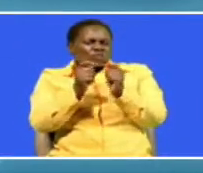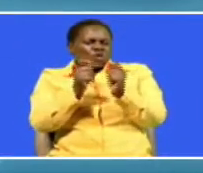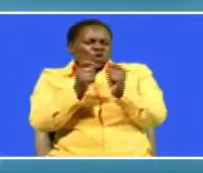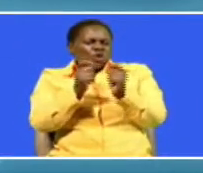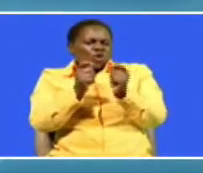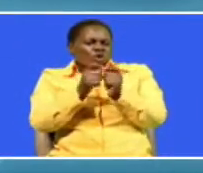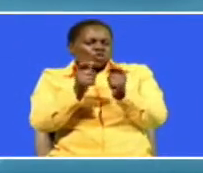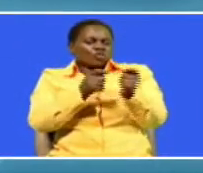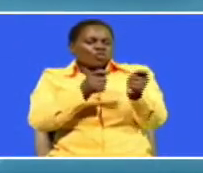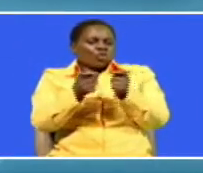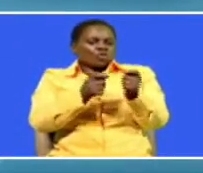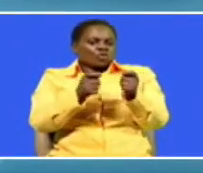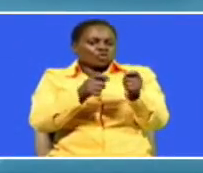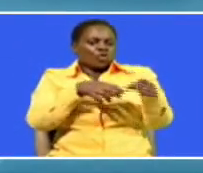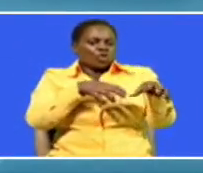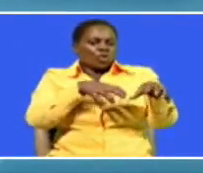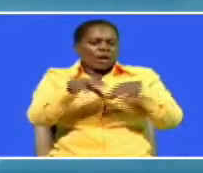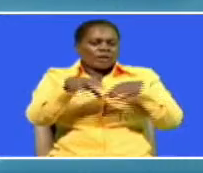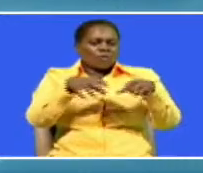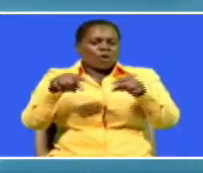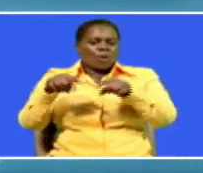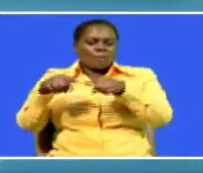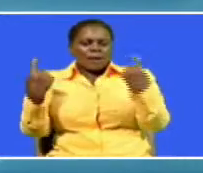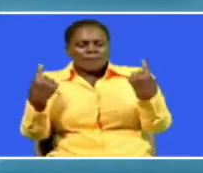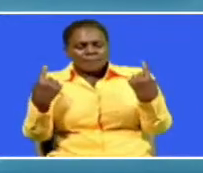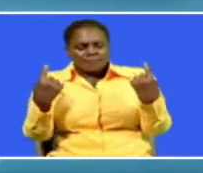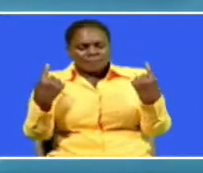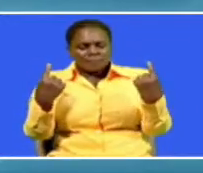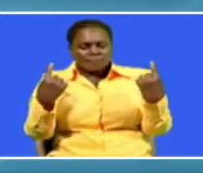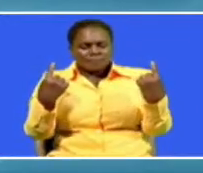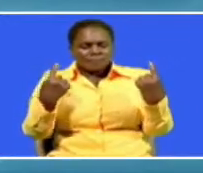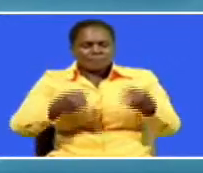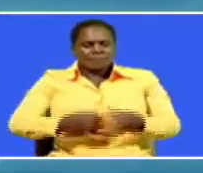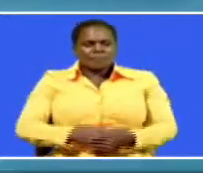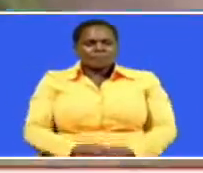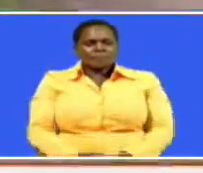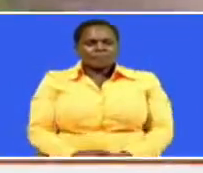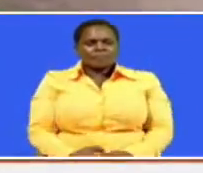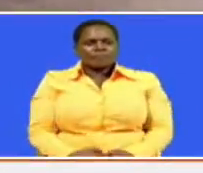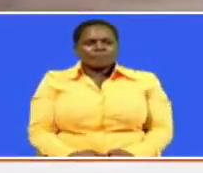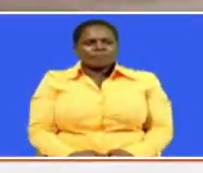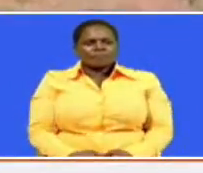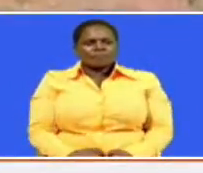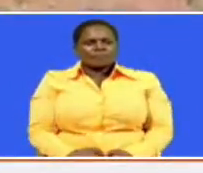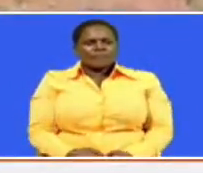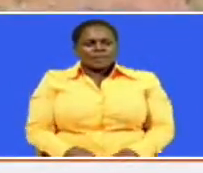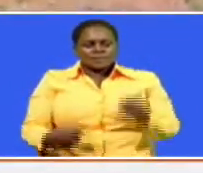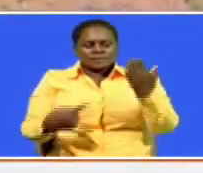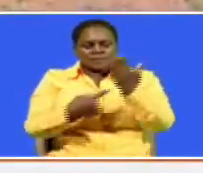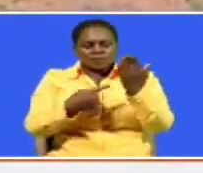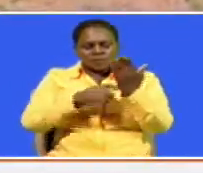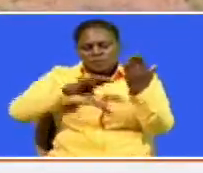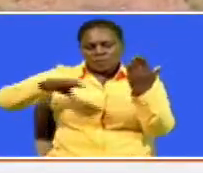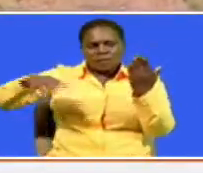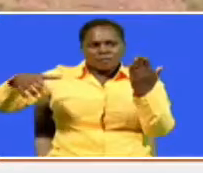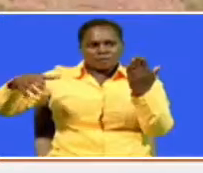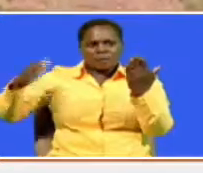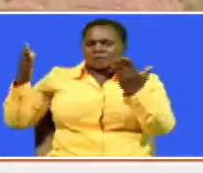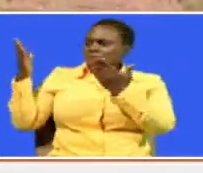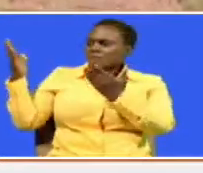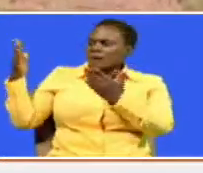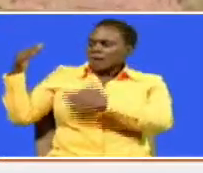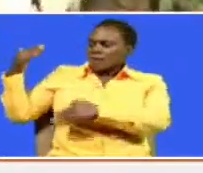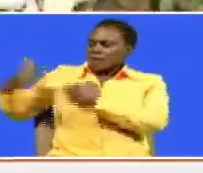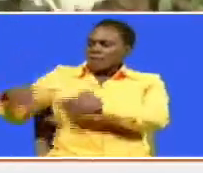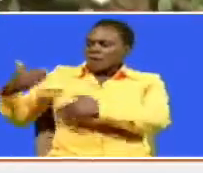the very big problem. Hezron Kimari sheds more light. Take a look. The Taita Mountains is Sagala village, which